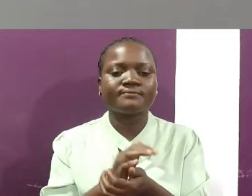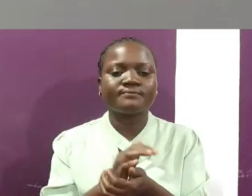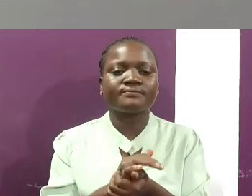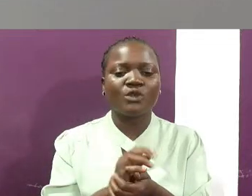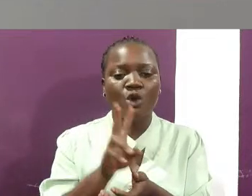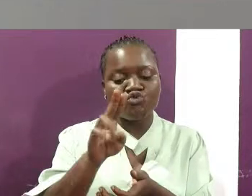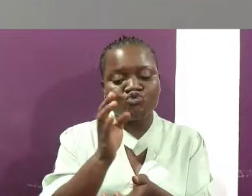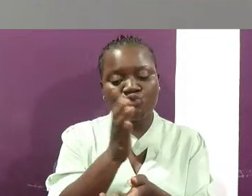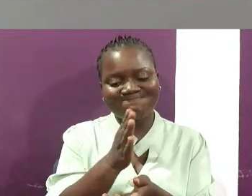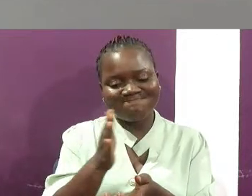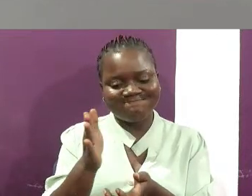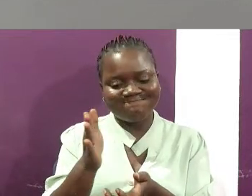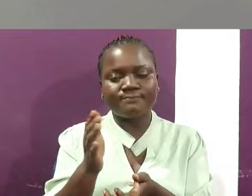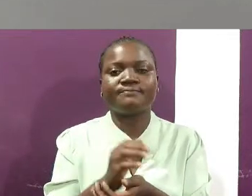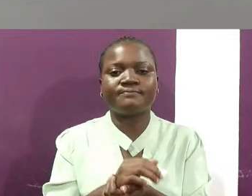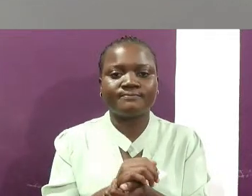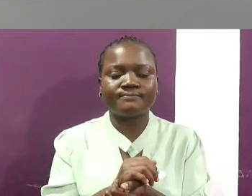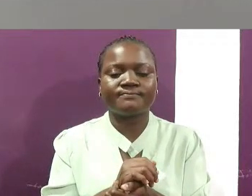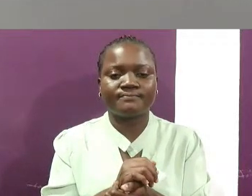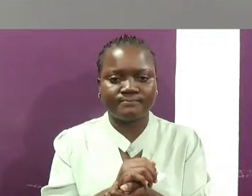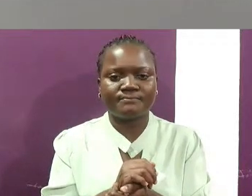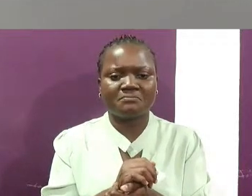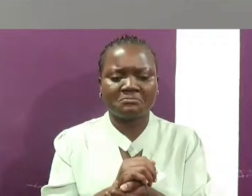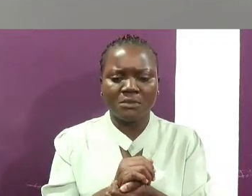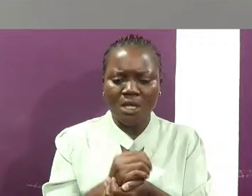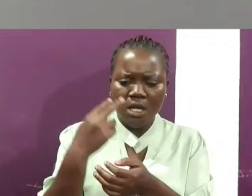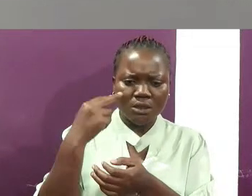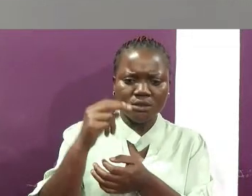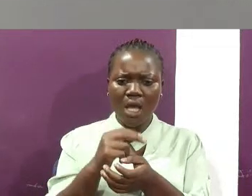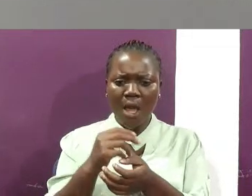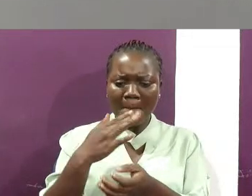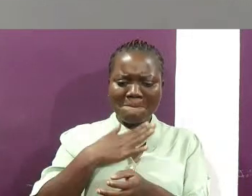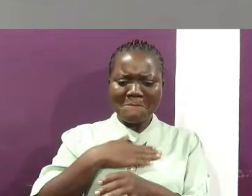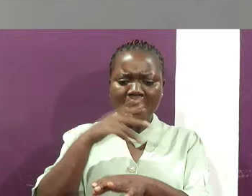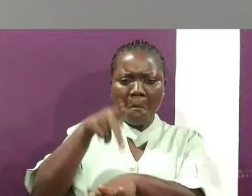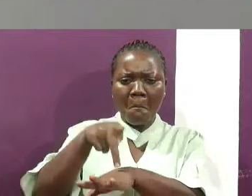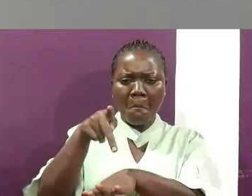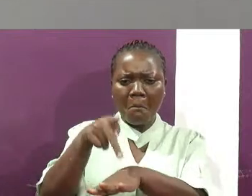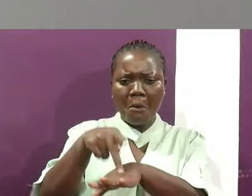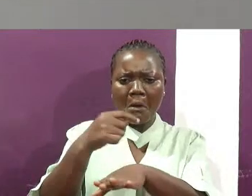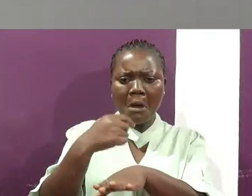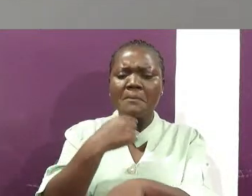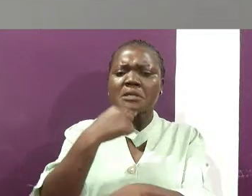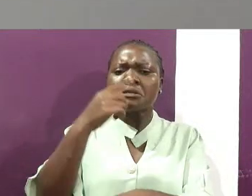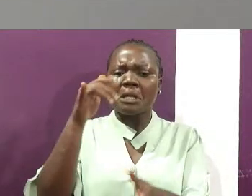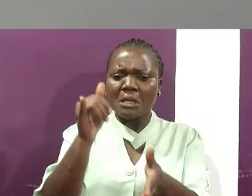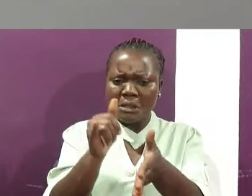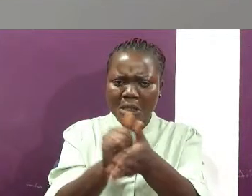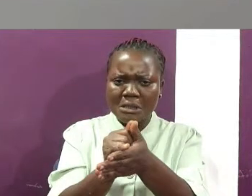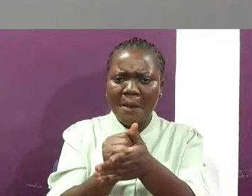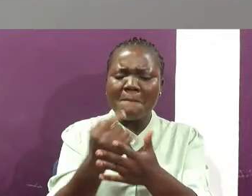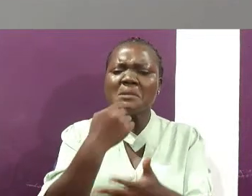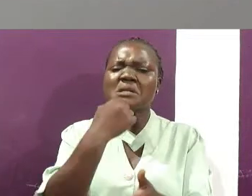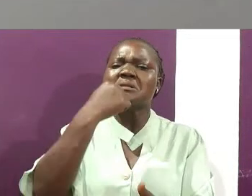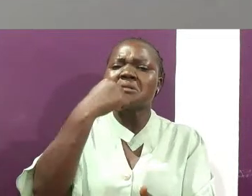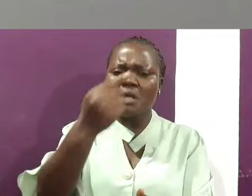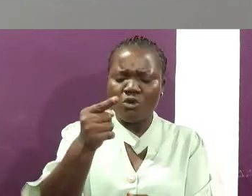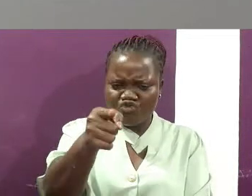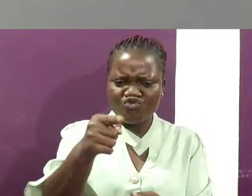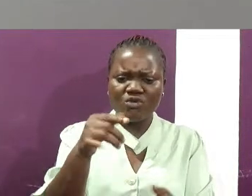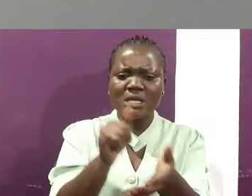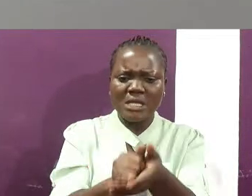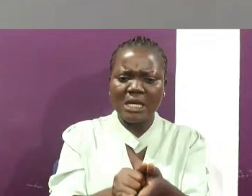circumcised, Christ will profit you nothing." She, me, Paul, me, simo se, wo chamu chetia,